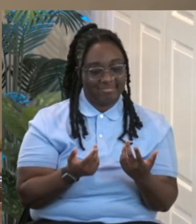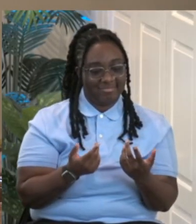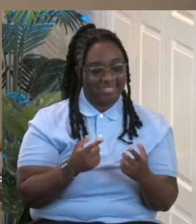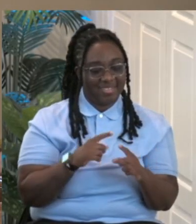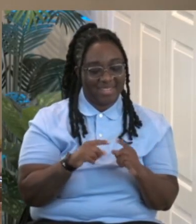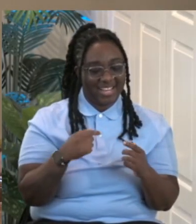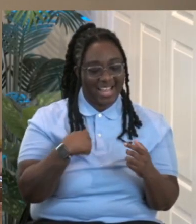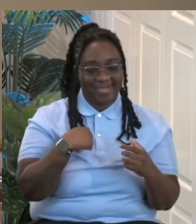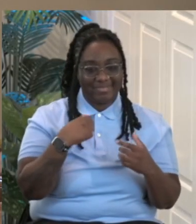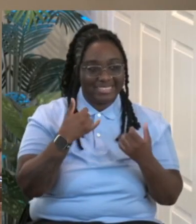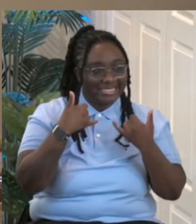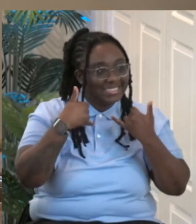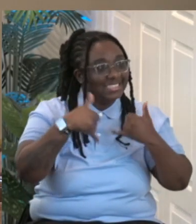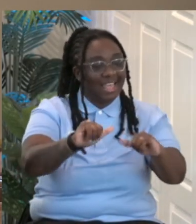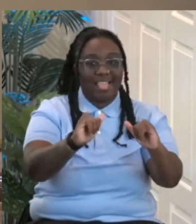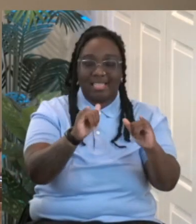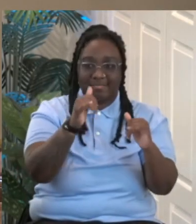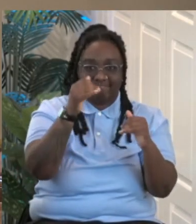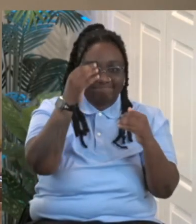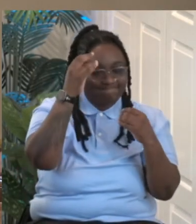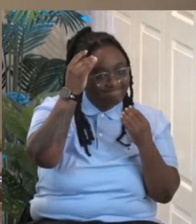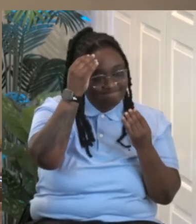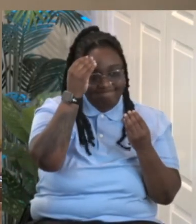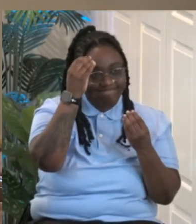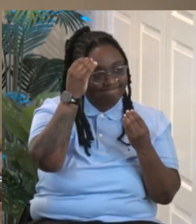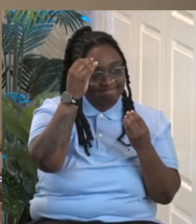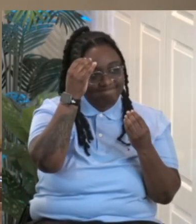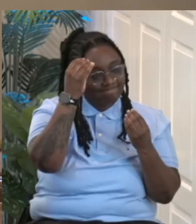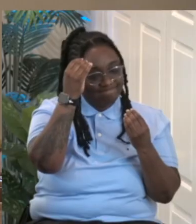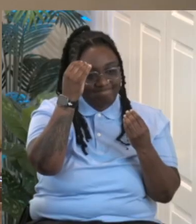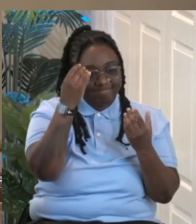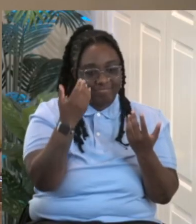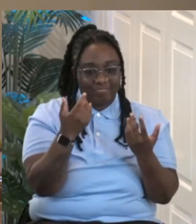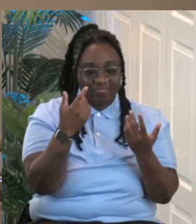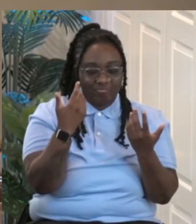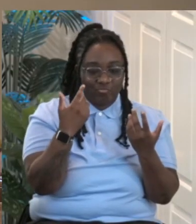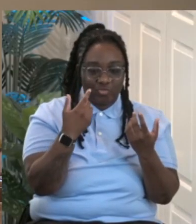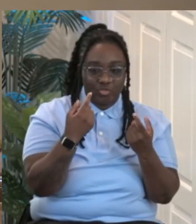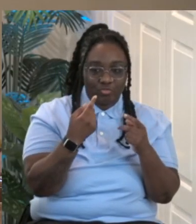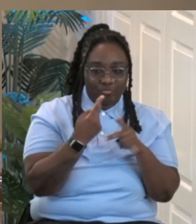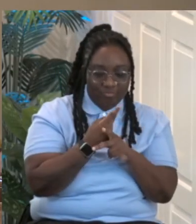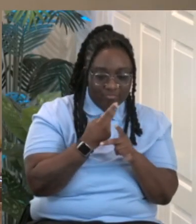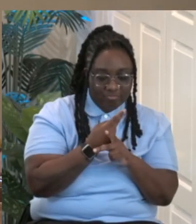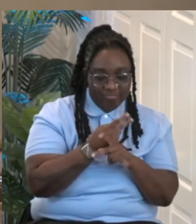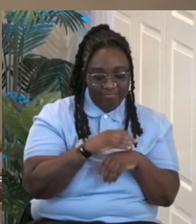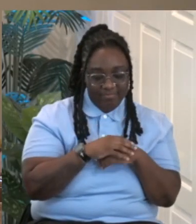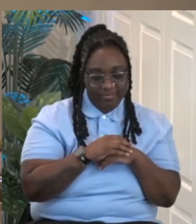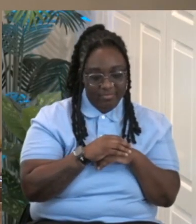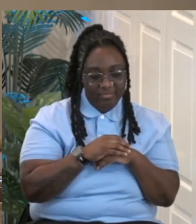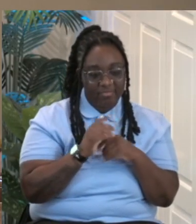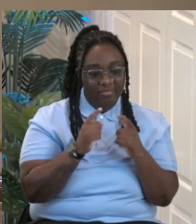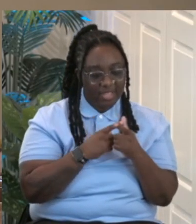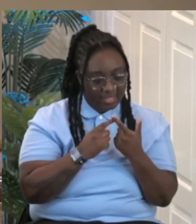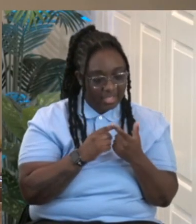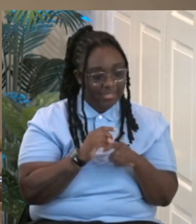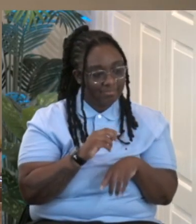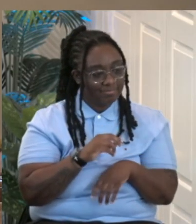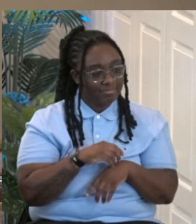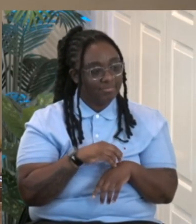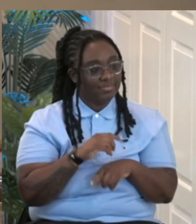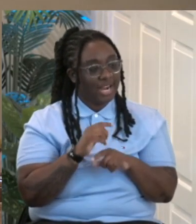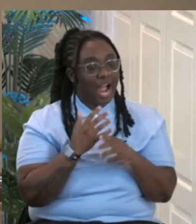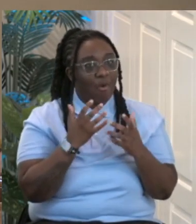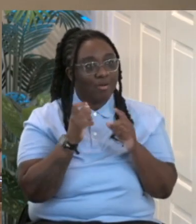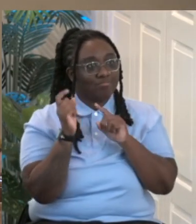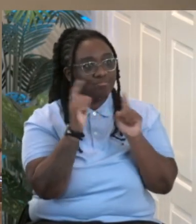So I didn't know what to do, and Thad's idea came back to me, well, go out to Abiquiu, New Mexico, to Ghost Ranch, and just chill,